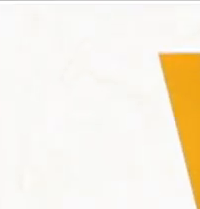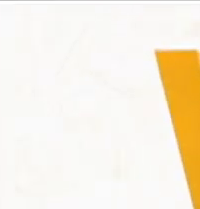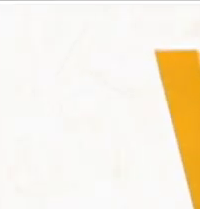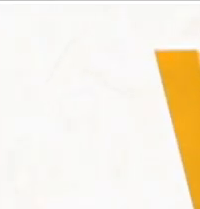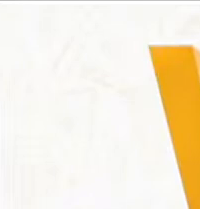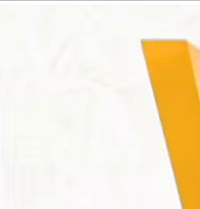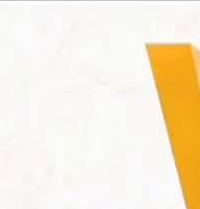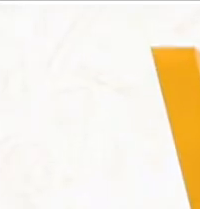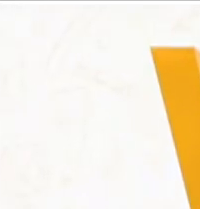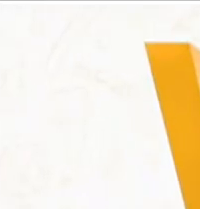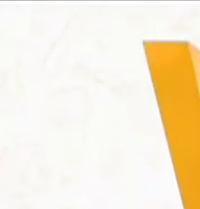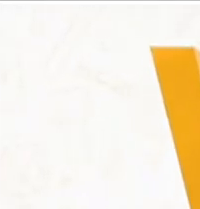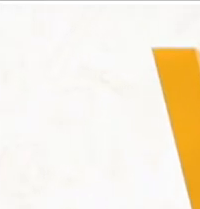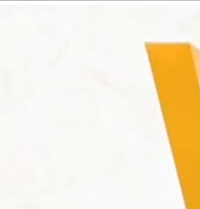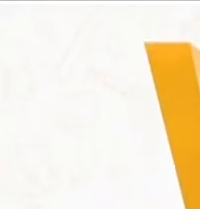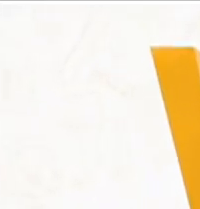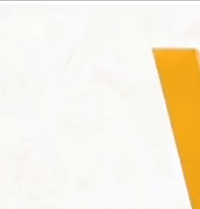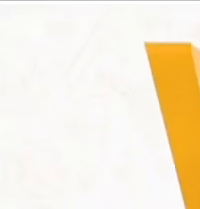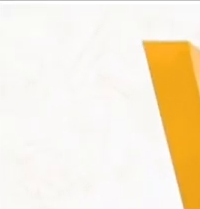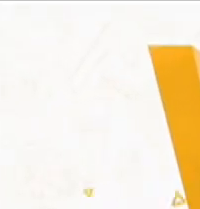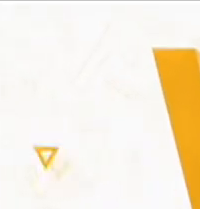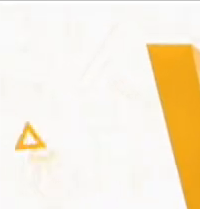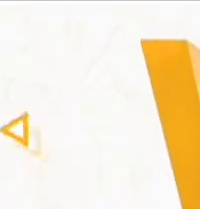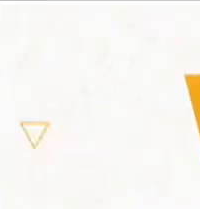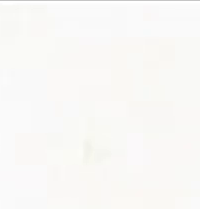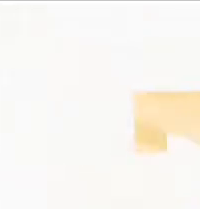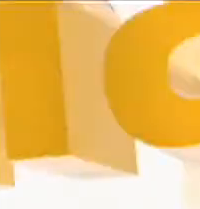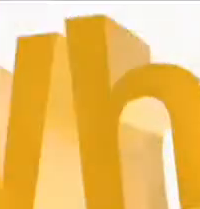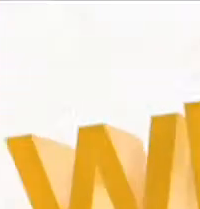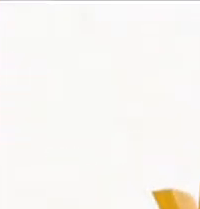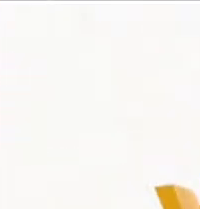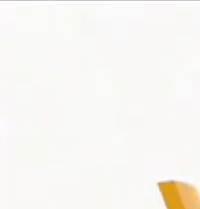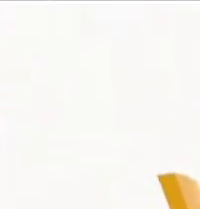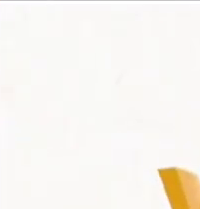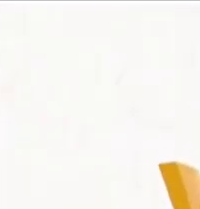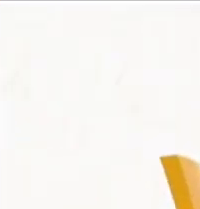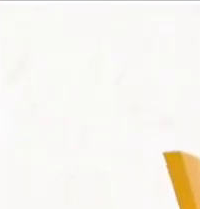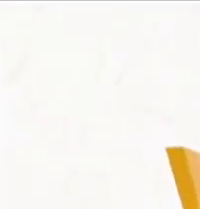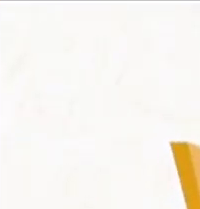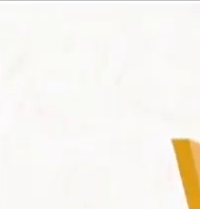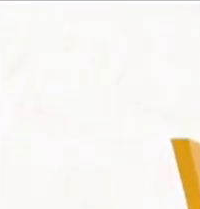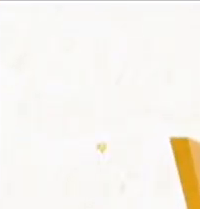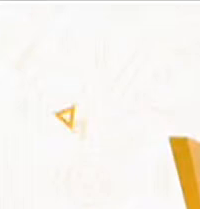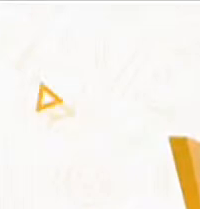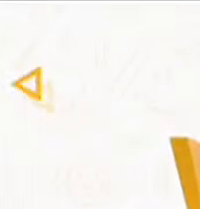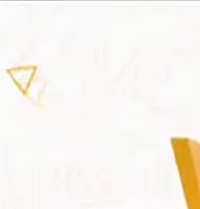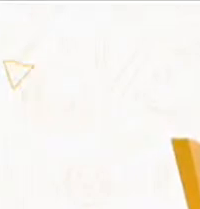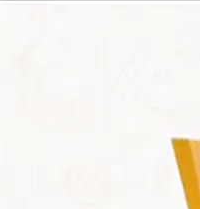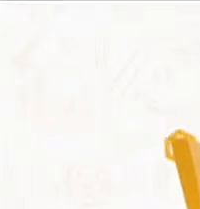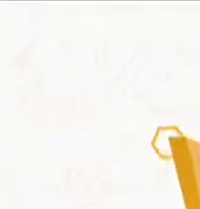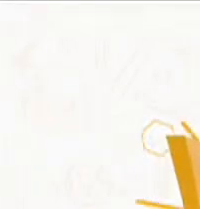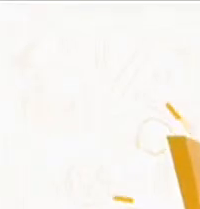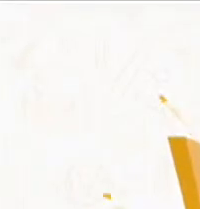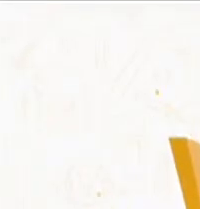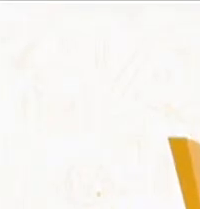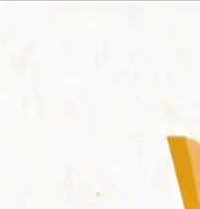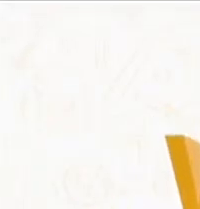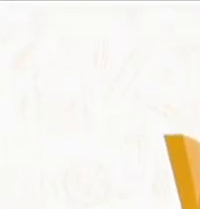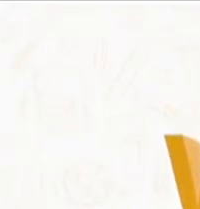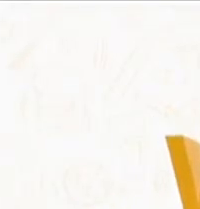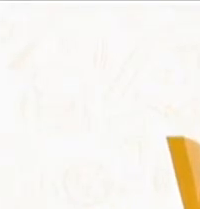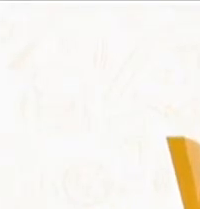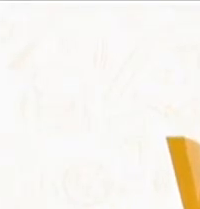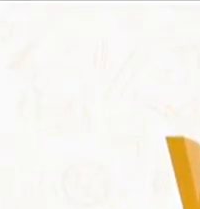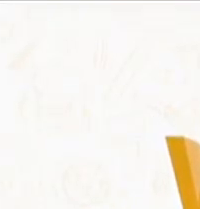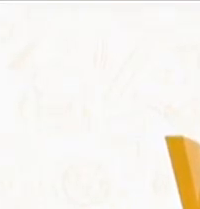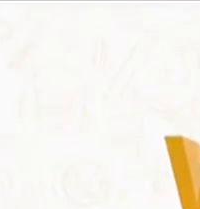Win free airtime with One Africa TV. Share your comments on the channel. WhatsApp your feedback, name and town